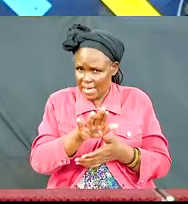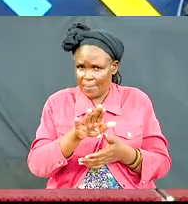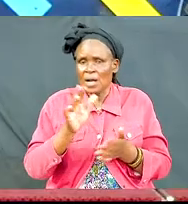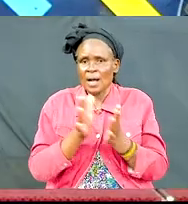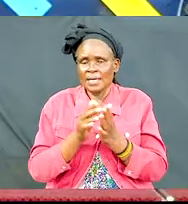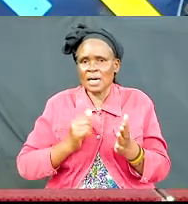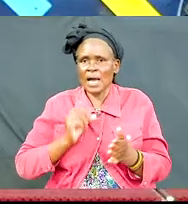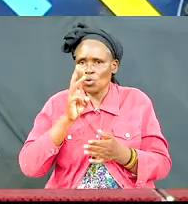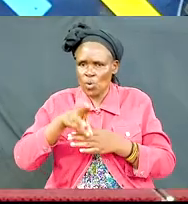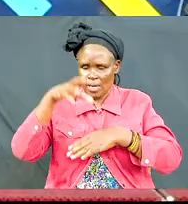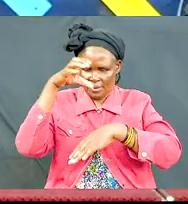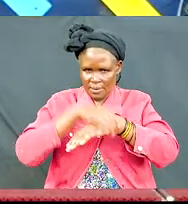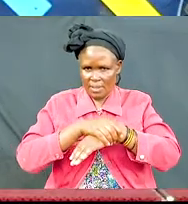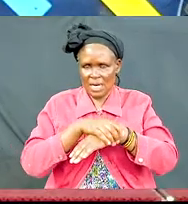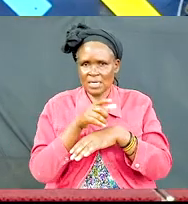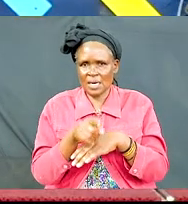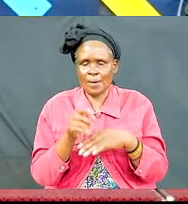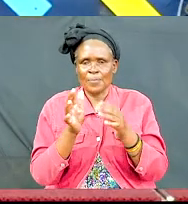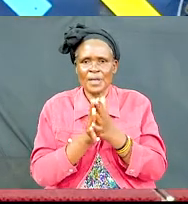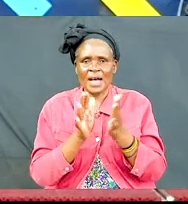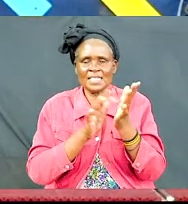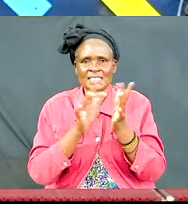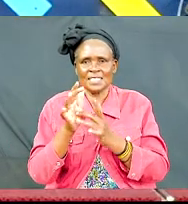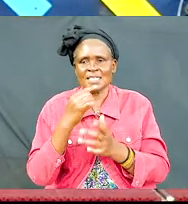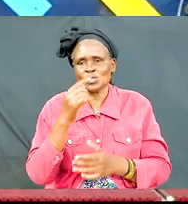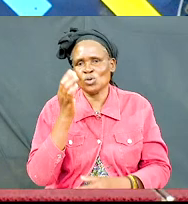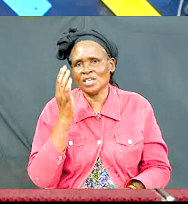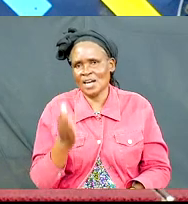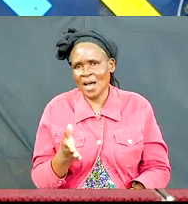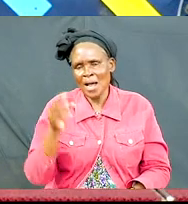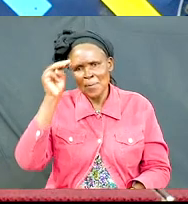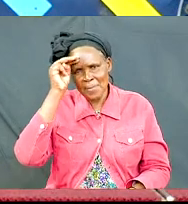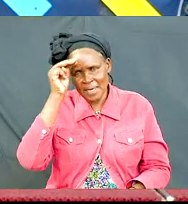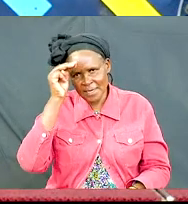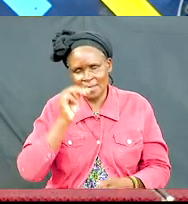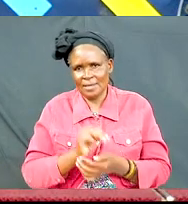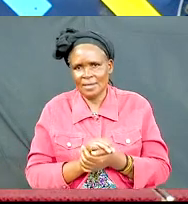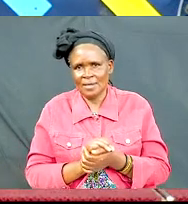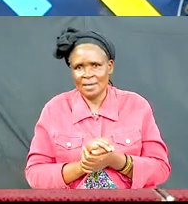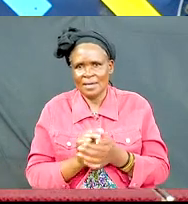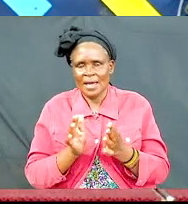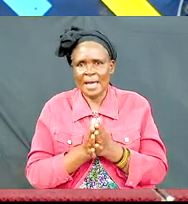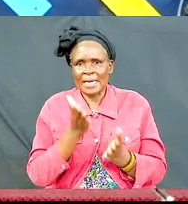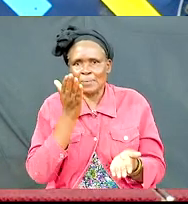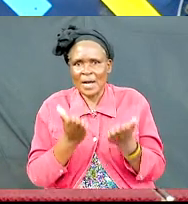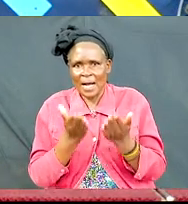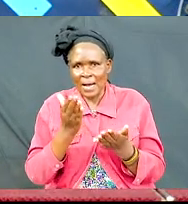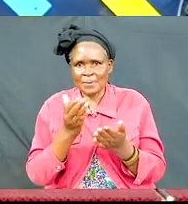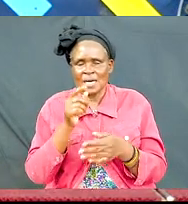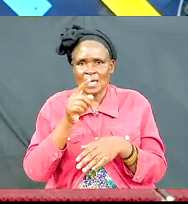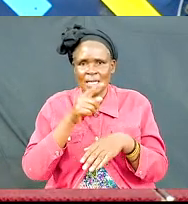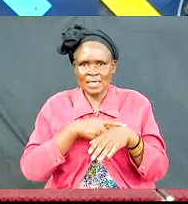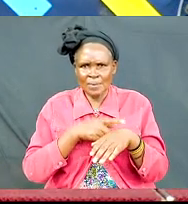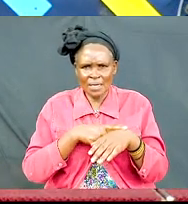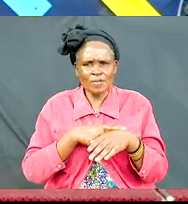and I will get him. And Jesus said to her, Mary. And perhaps that voice was now too